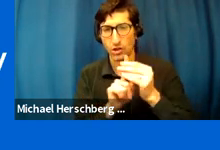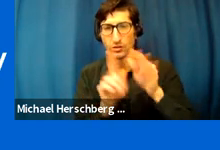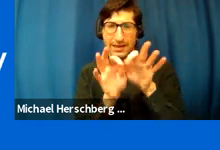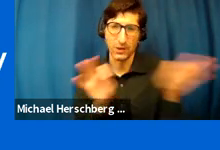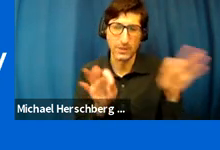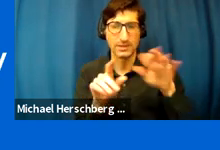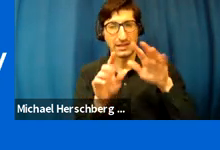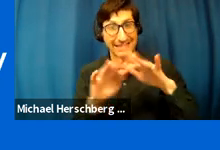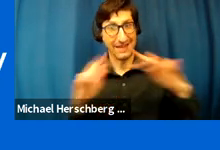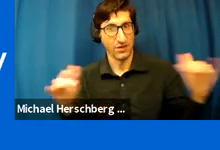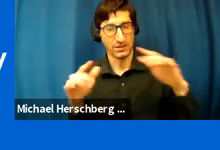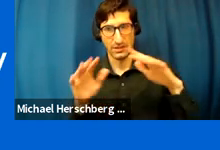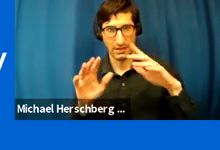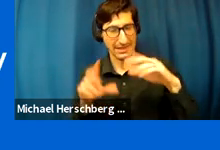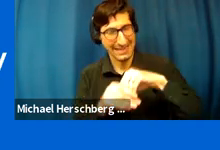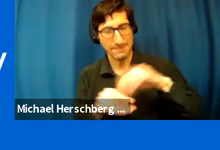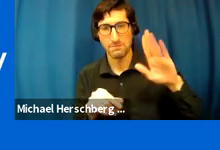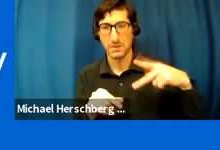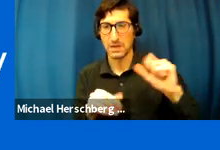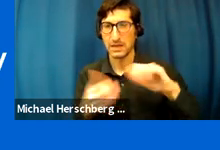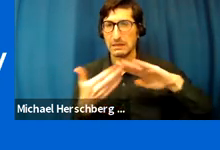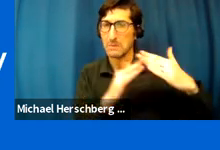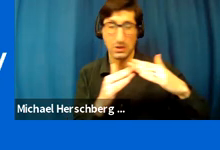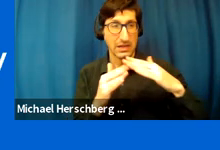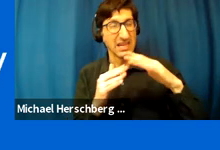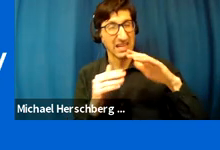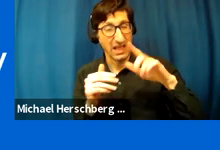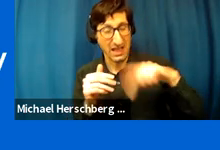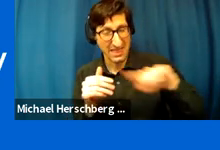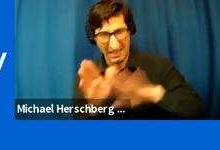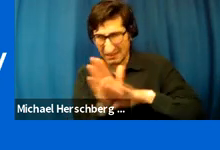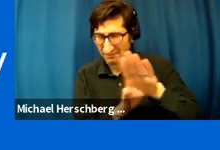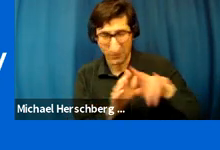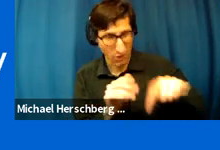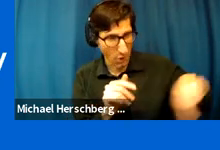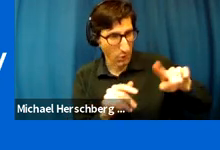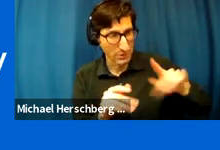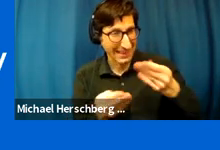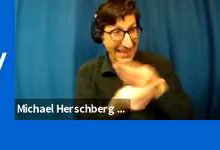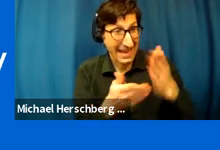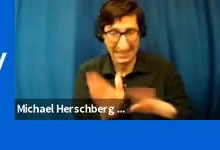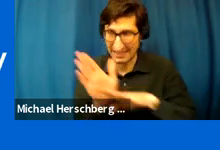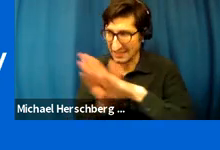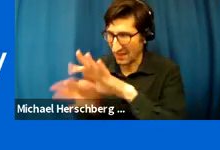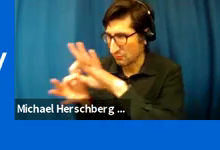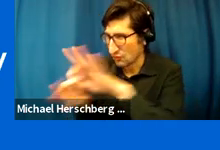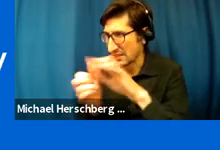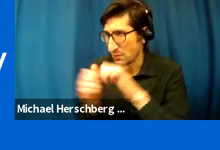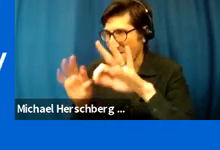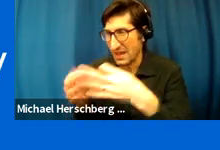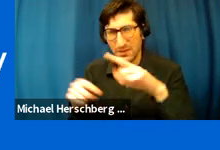the BPS community and have been able to build deep and authentic relationships with our families throughout this difficult